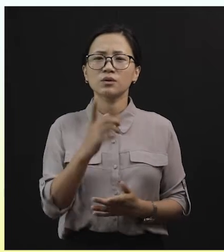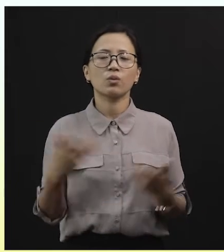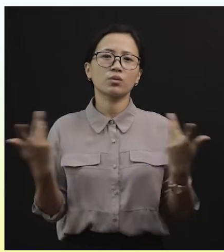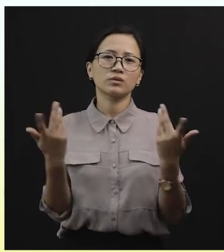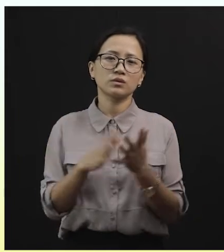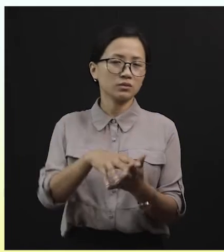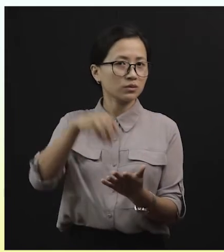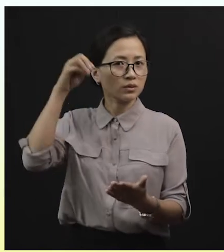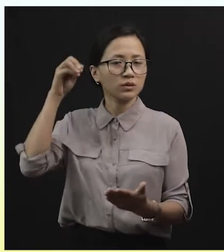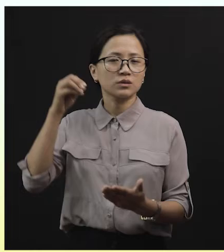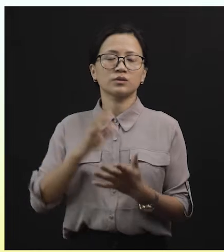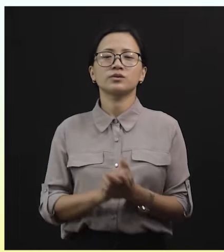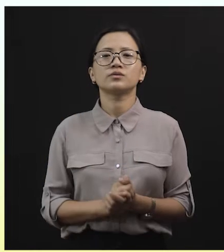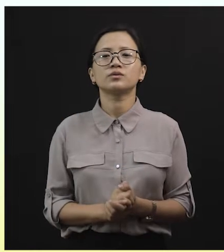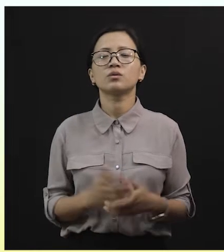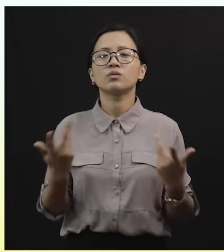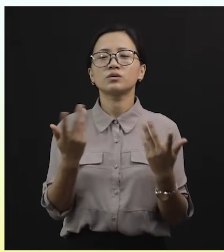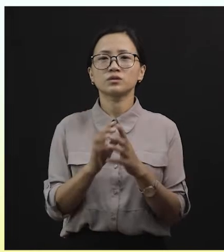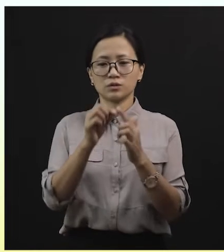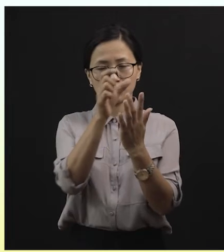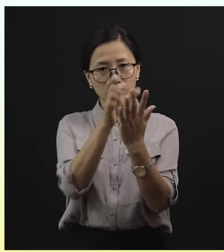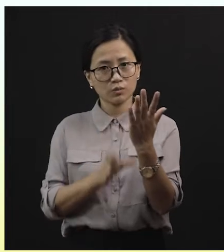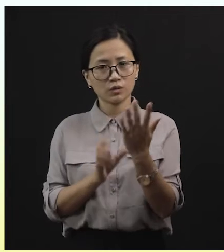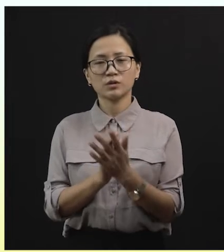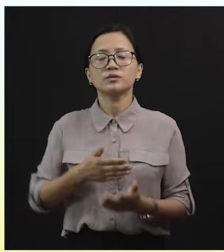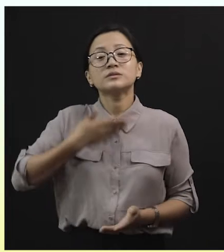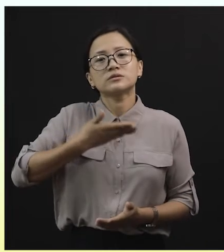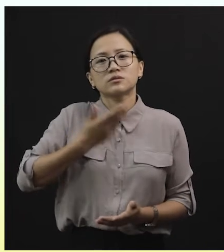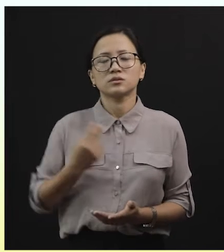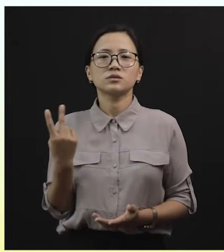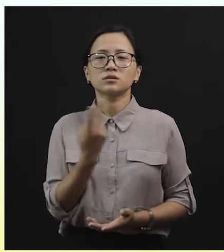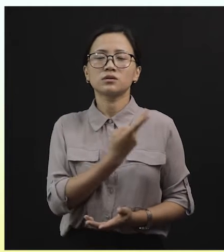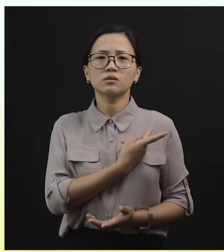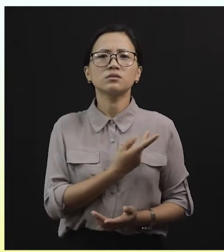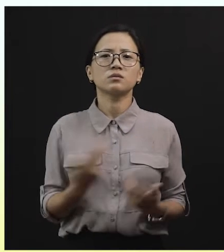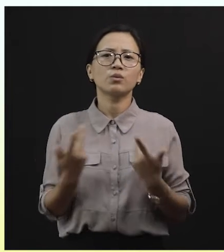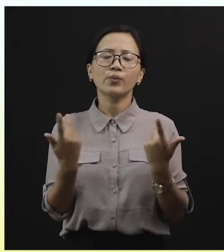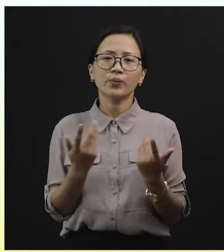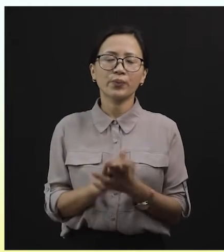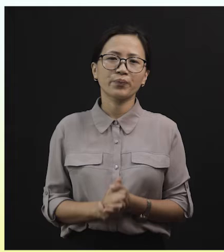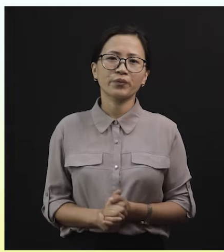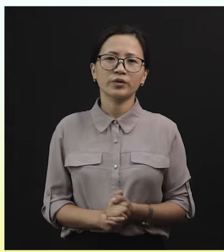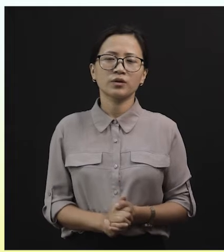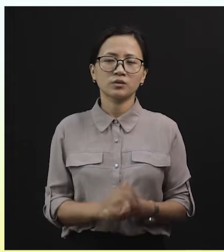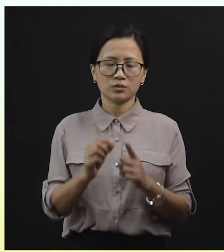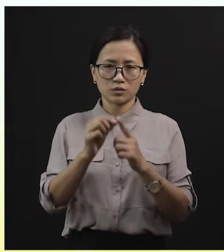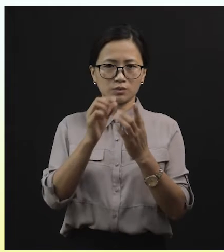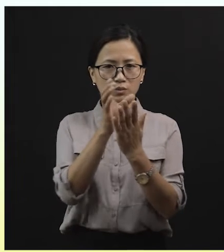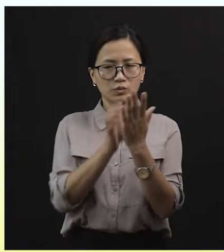you learn from the poem? What did the poem teach us? The poem has taught us not